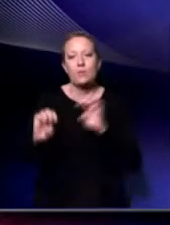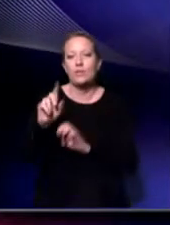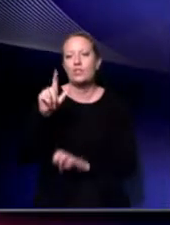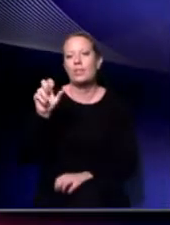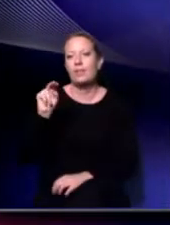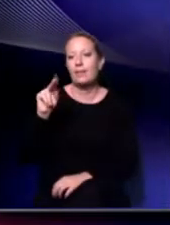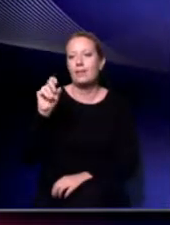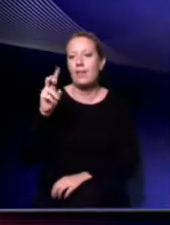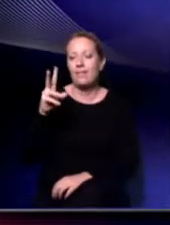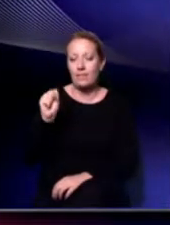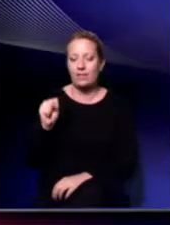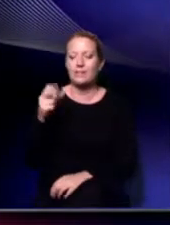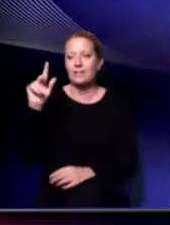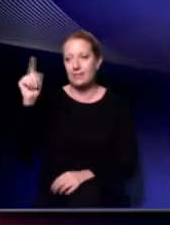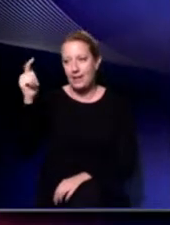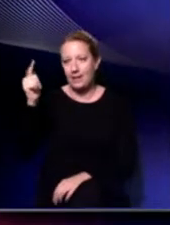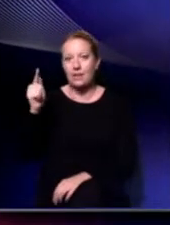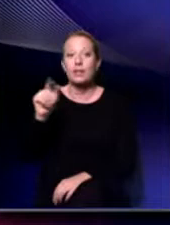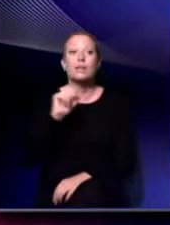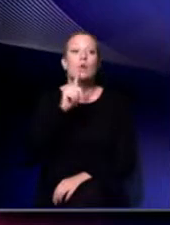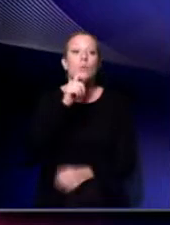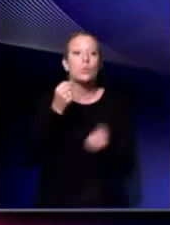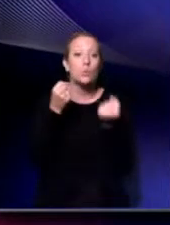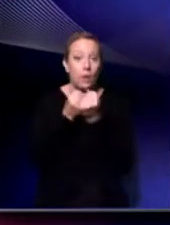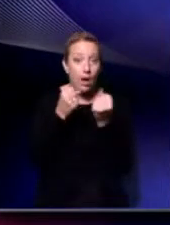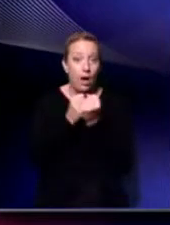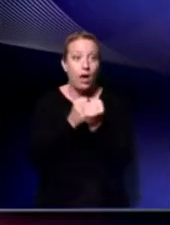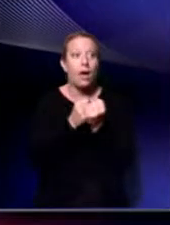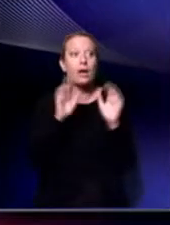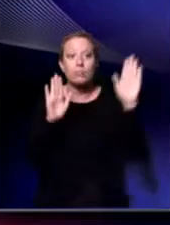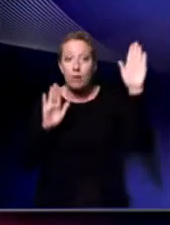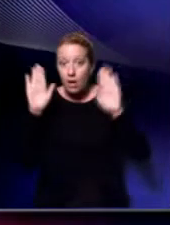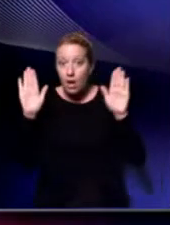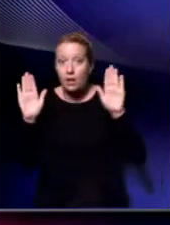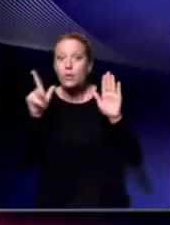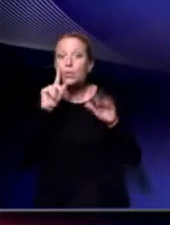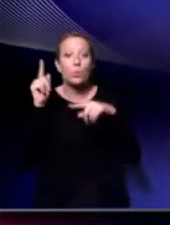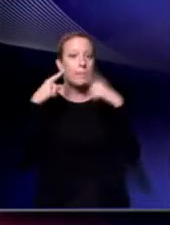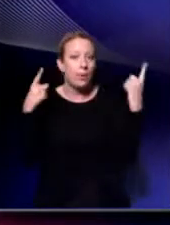All in favor, say aye. Aye. Opposed?